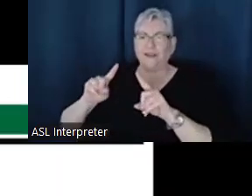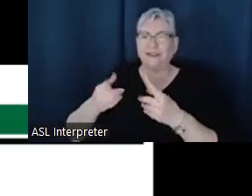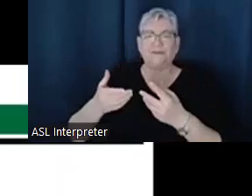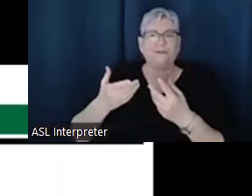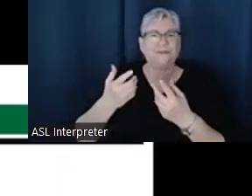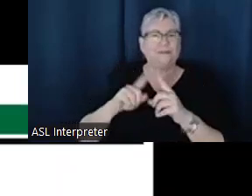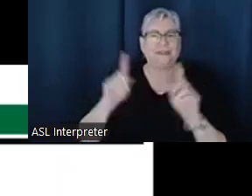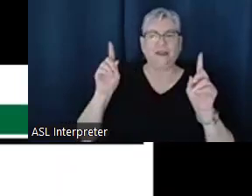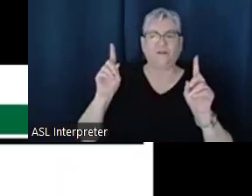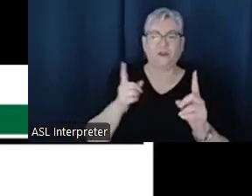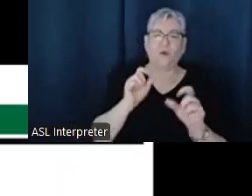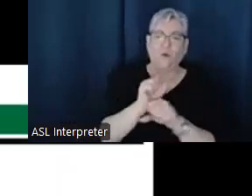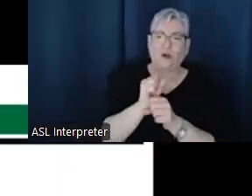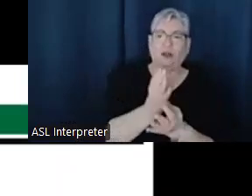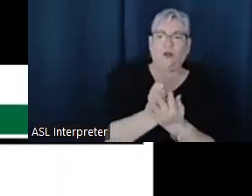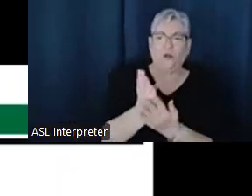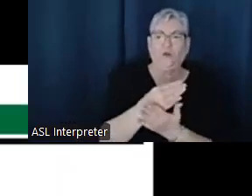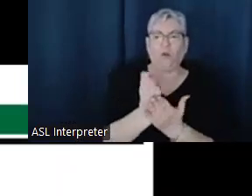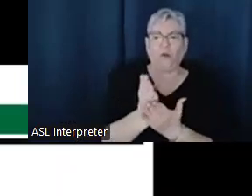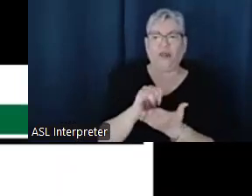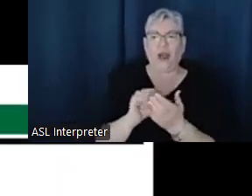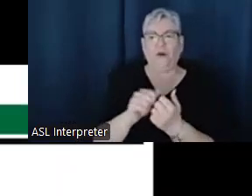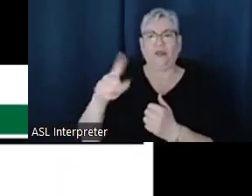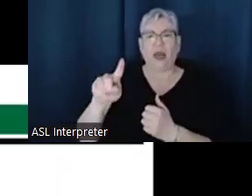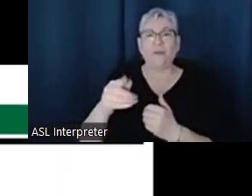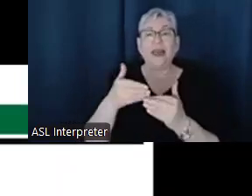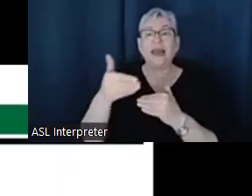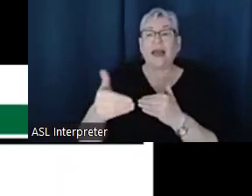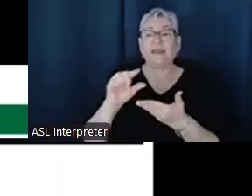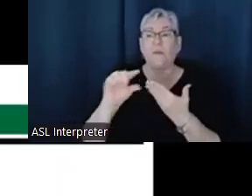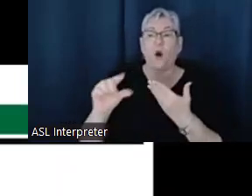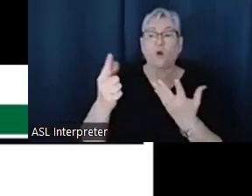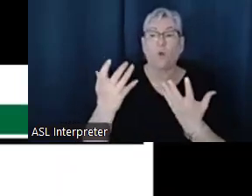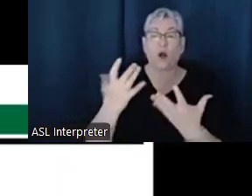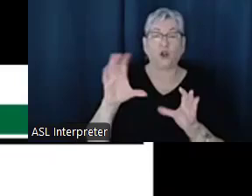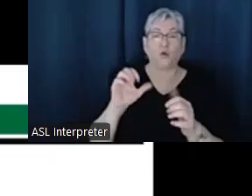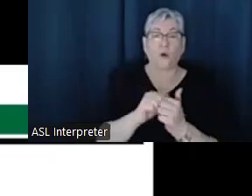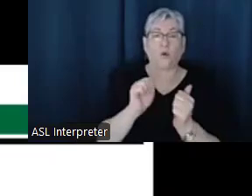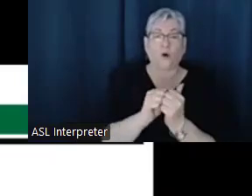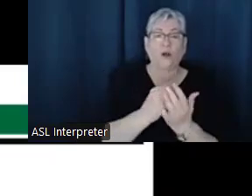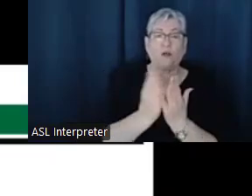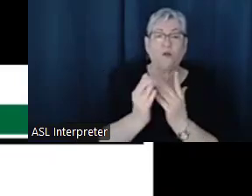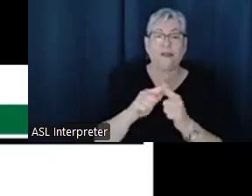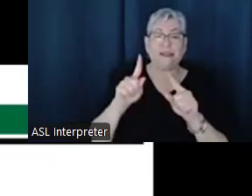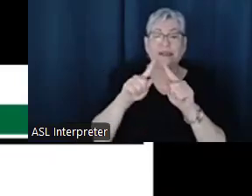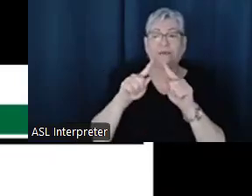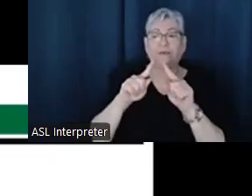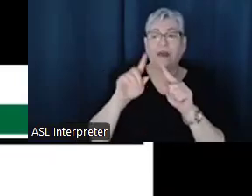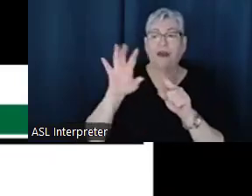them. The next piece that you want to do when you're working through this framework is talk about your